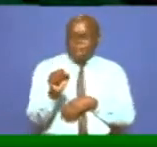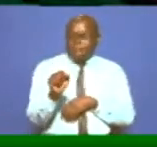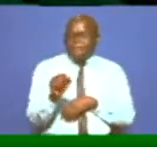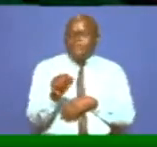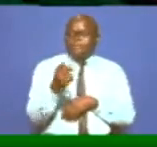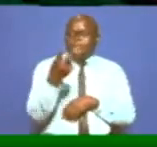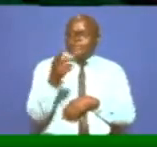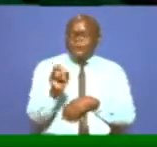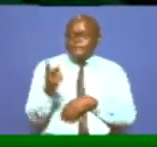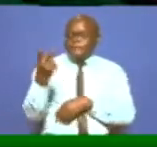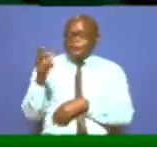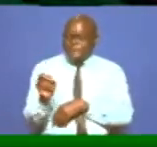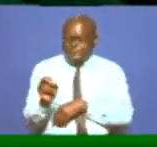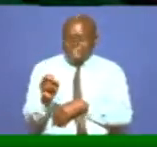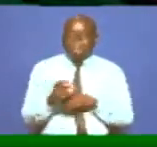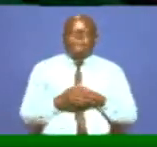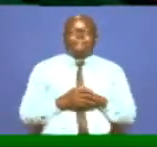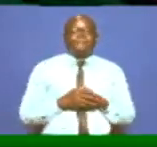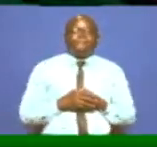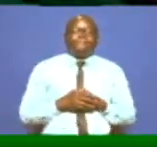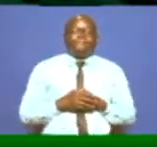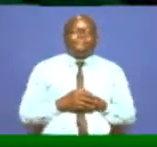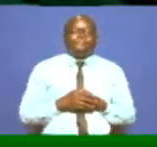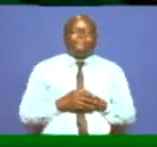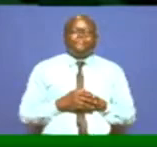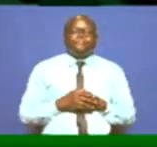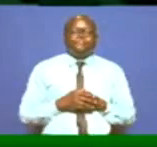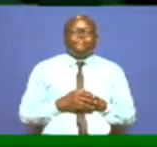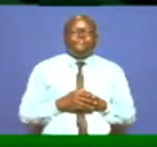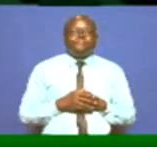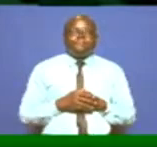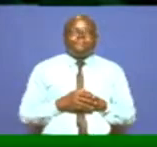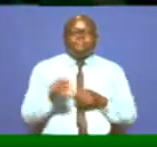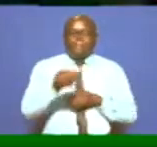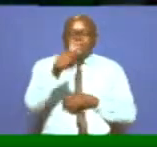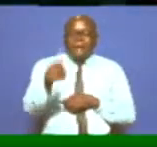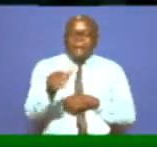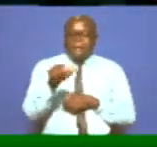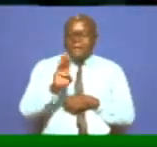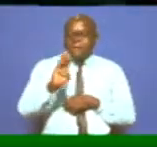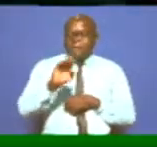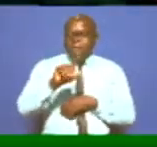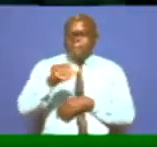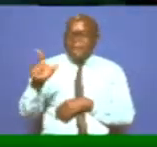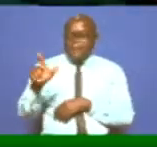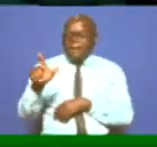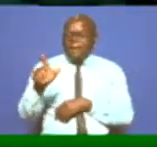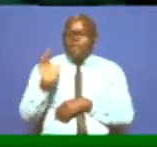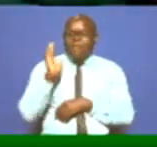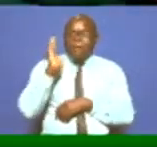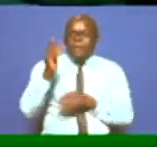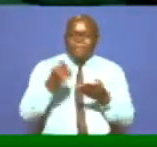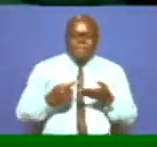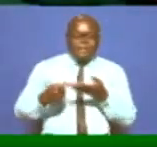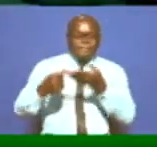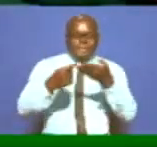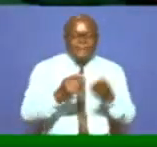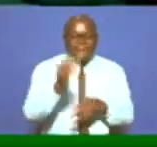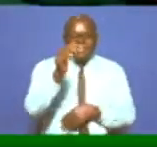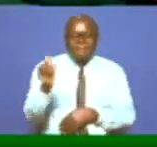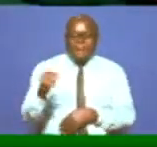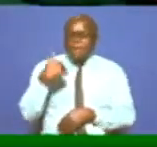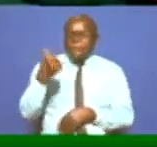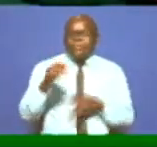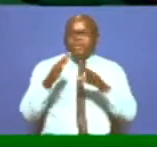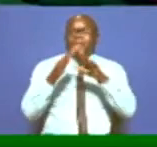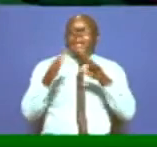2020, is also another bill that will be debated by the